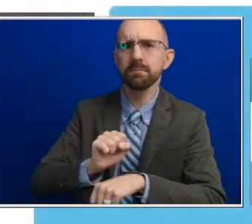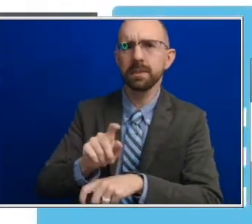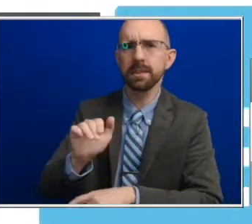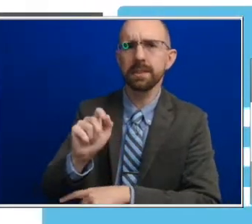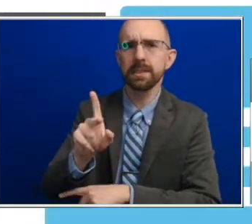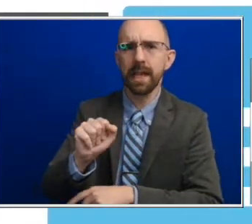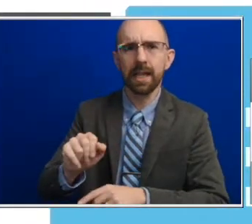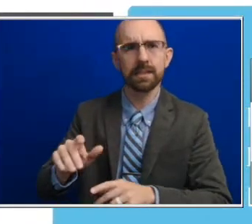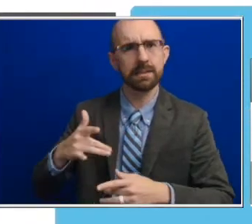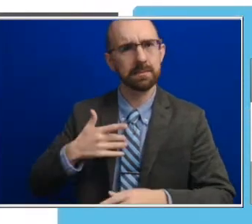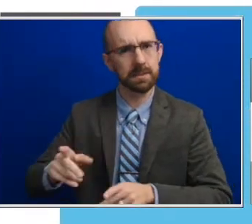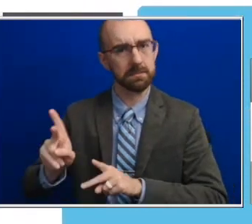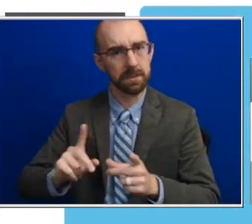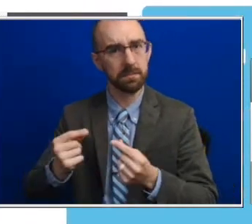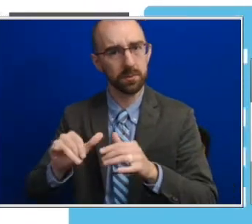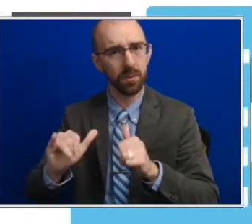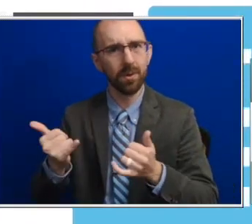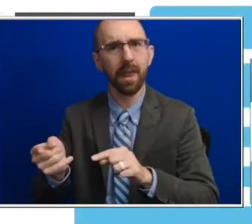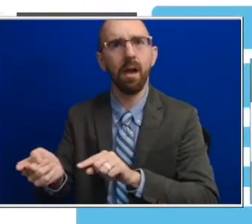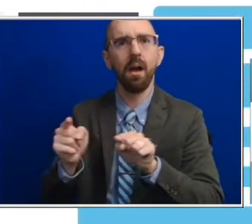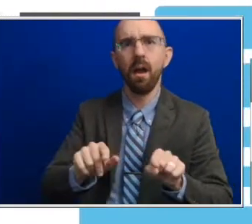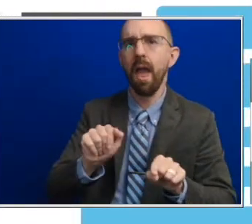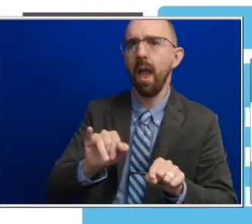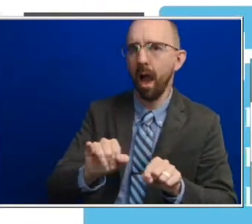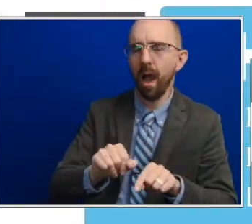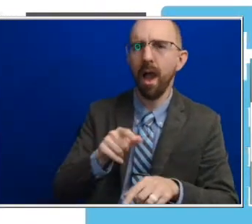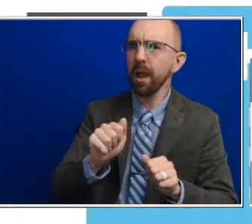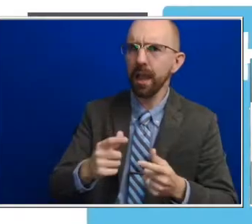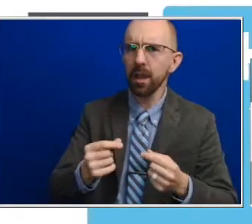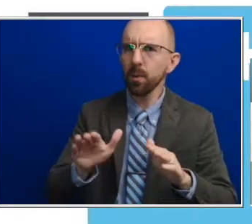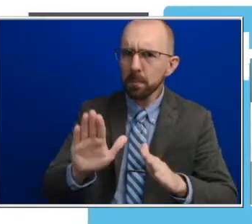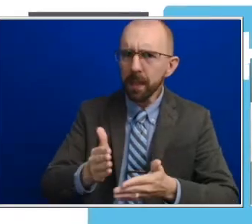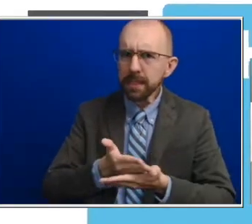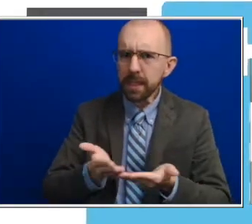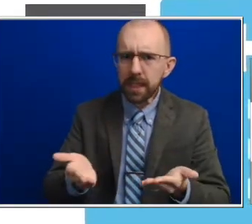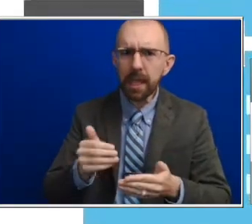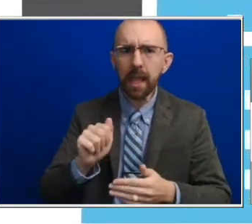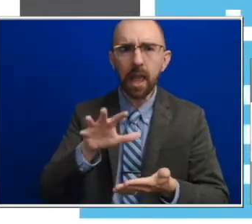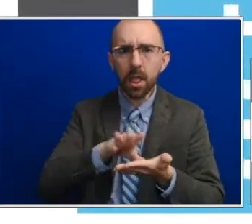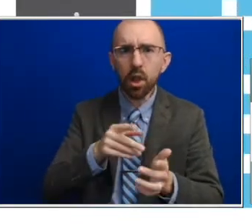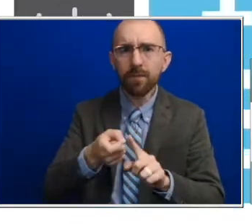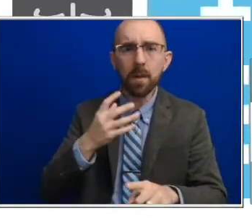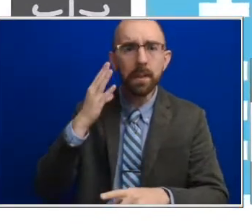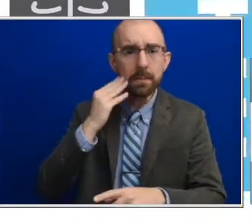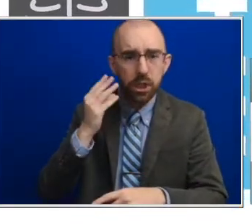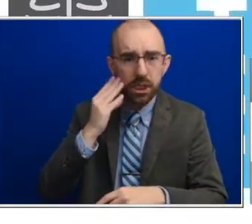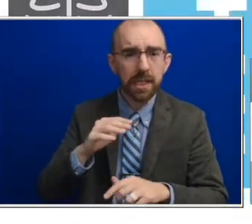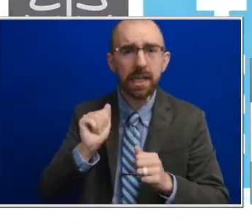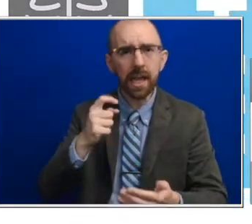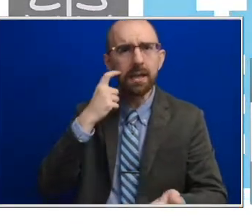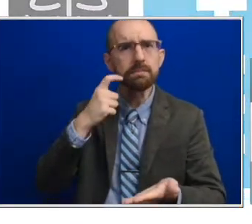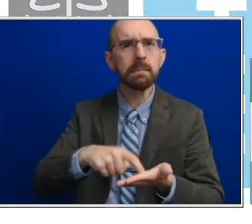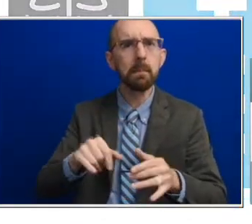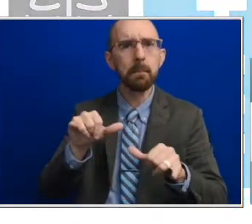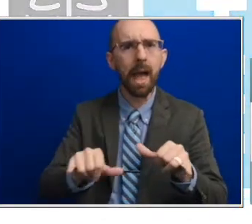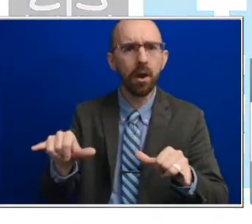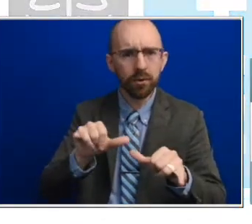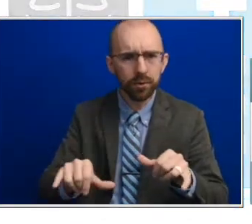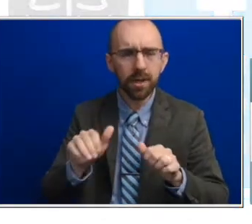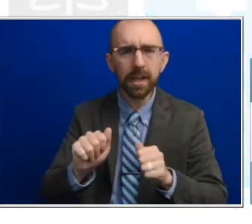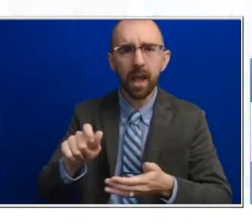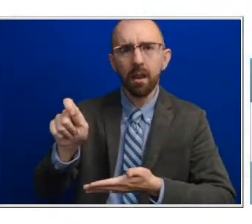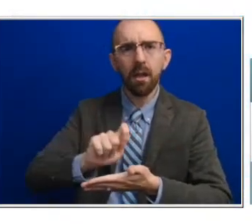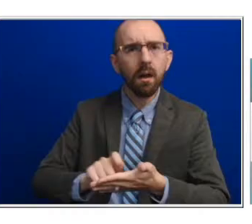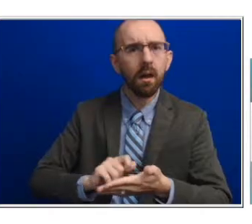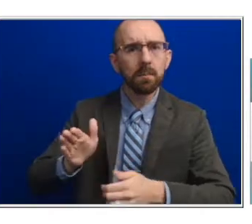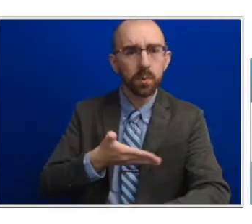perform. AI can do remarkable things. It can learn from experience, it can recognize patterns, it can write songs, it can